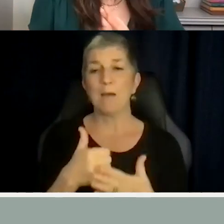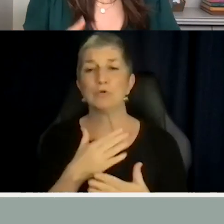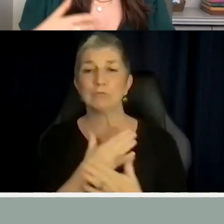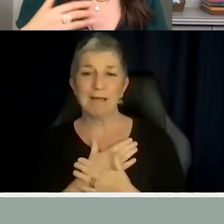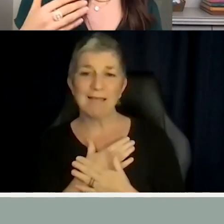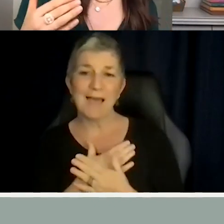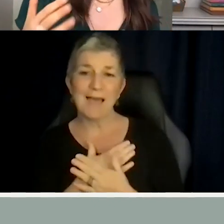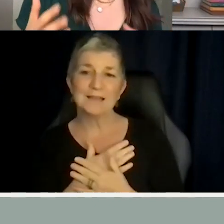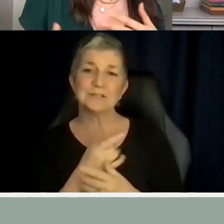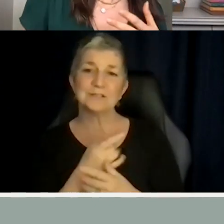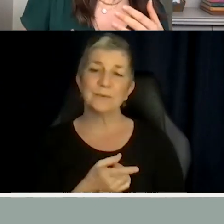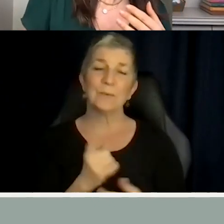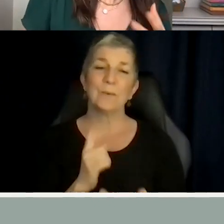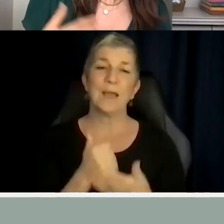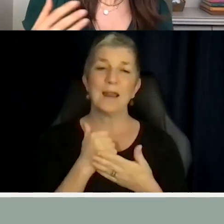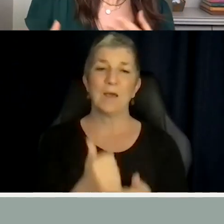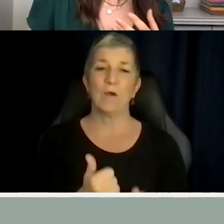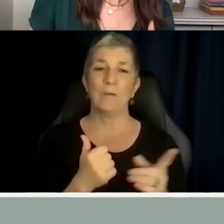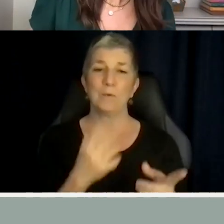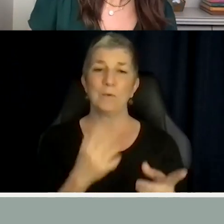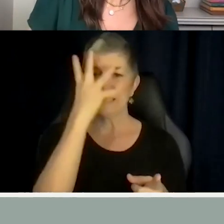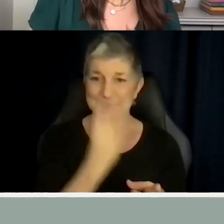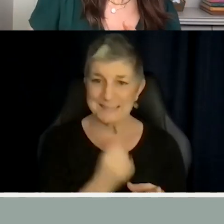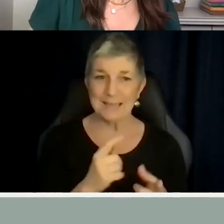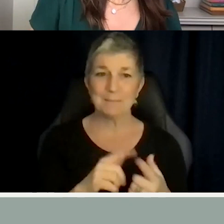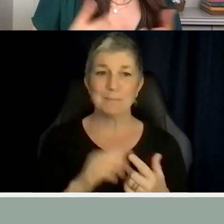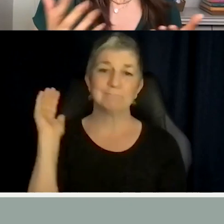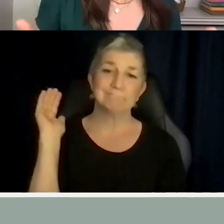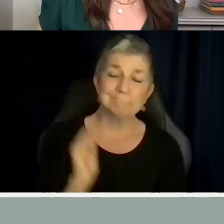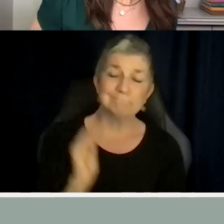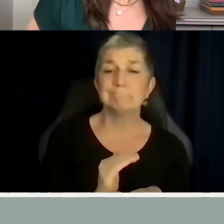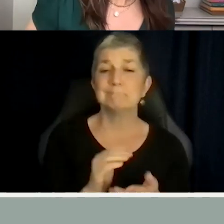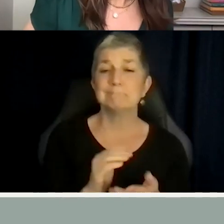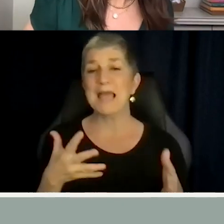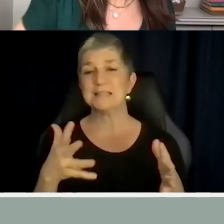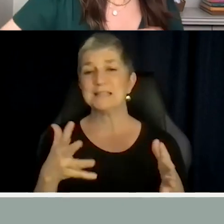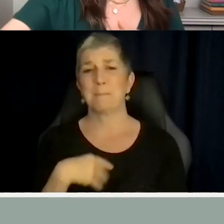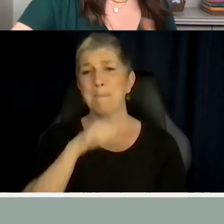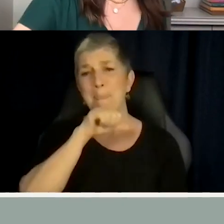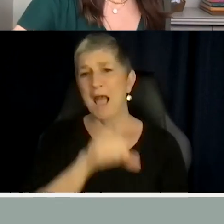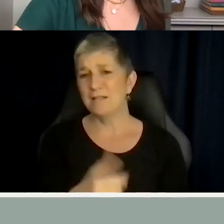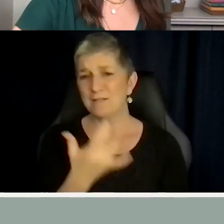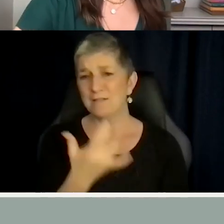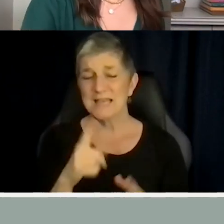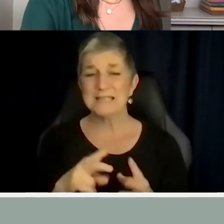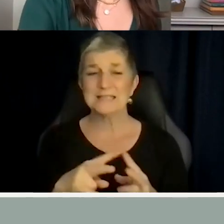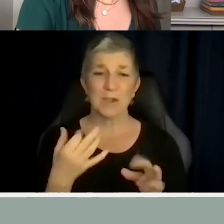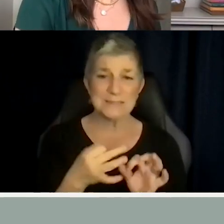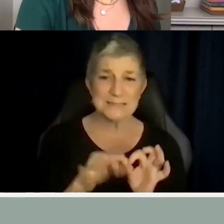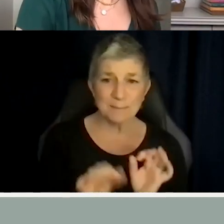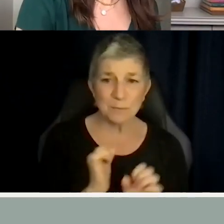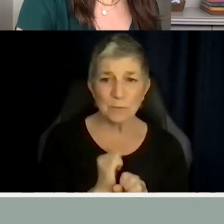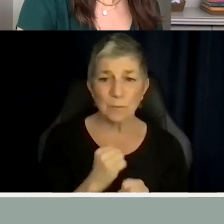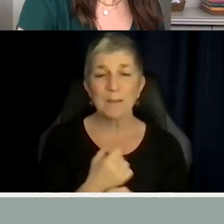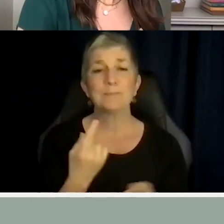It'll relax you and help you with sleep and anxiety. And I actually love the taste. Very simple to make. It